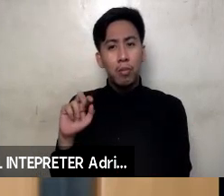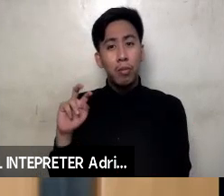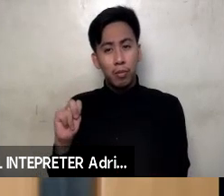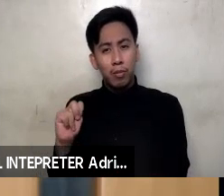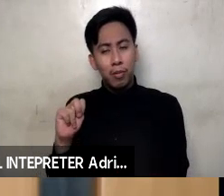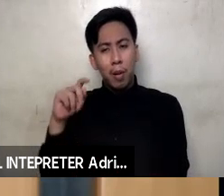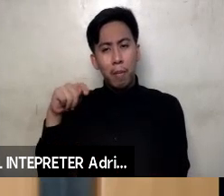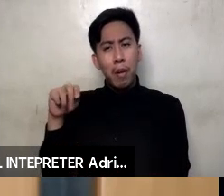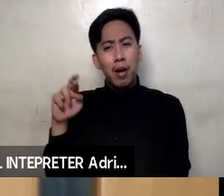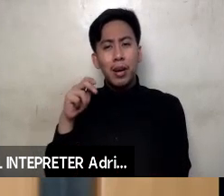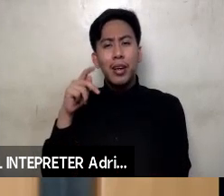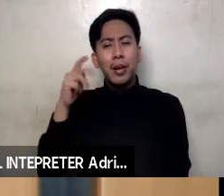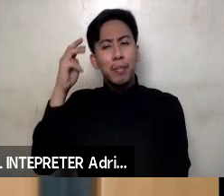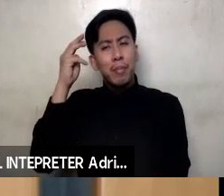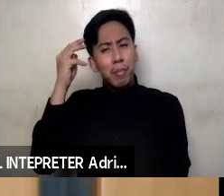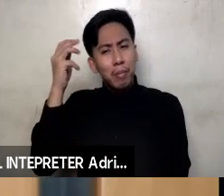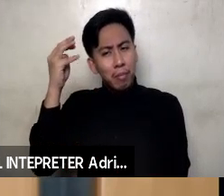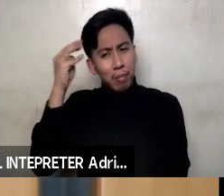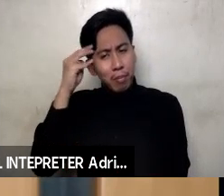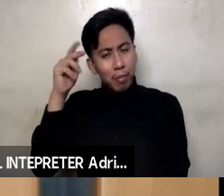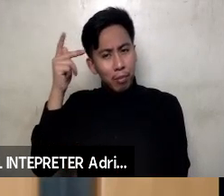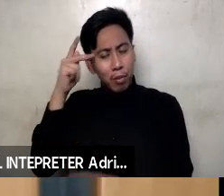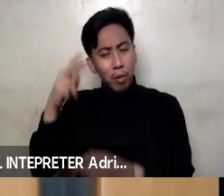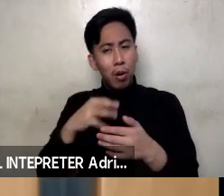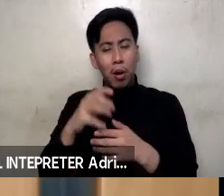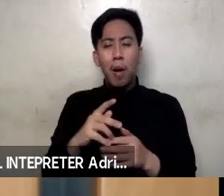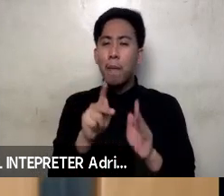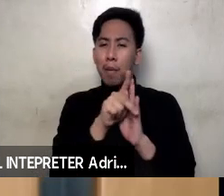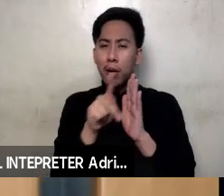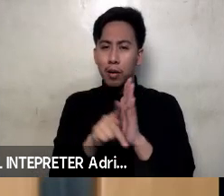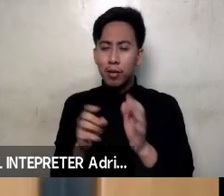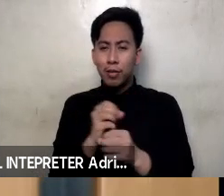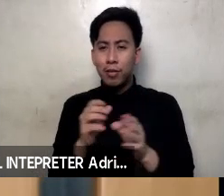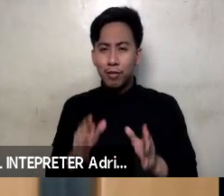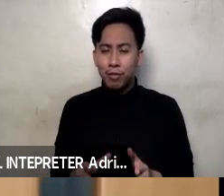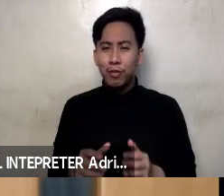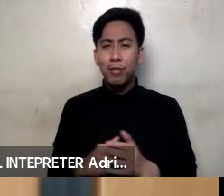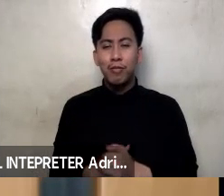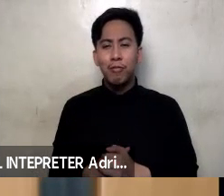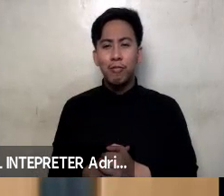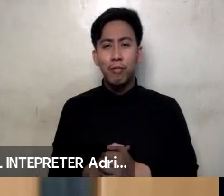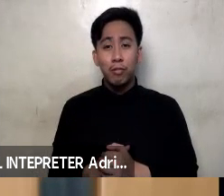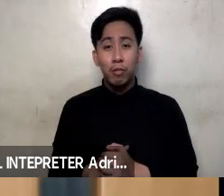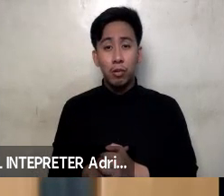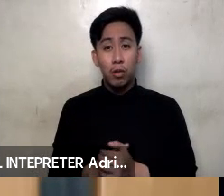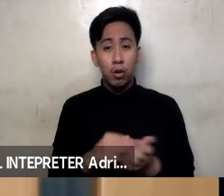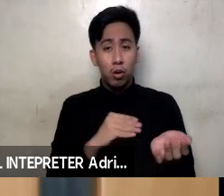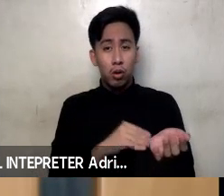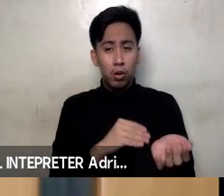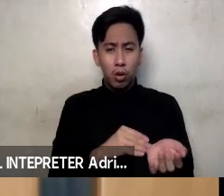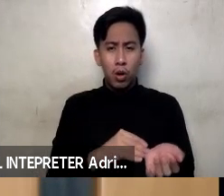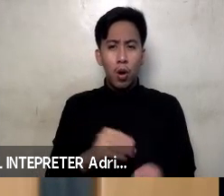Parino, Program Policy Officer of World Program Philippines, Dr. Corazon